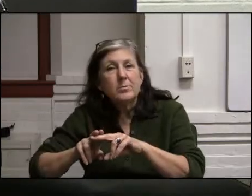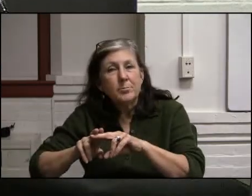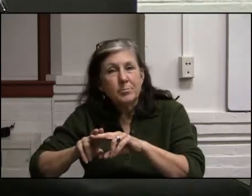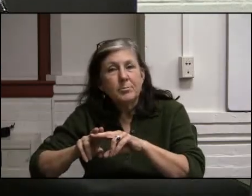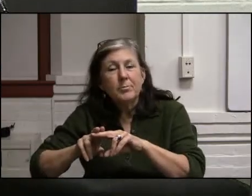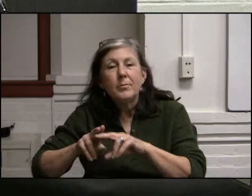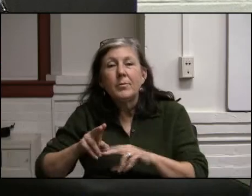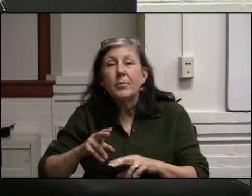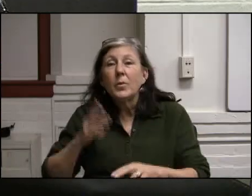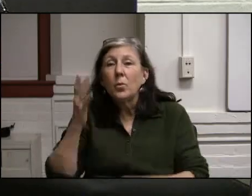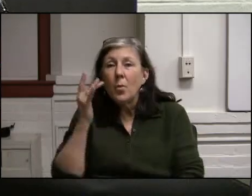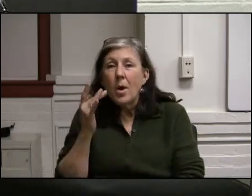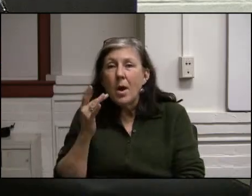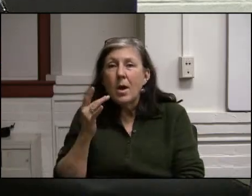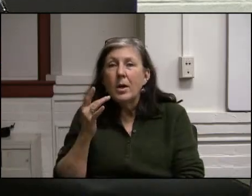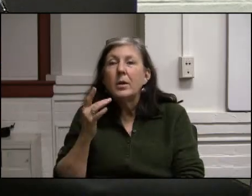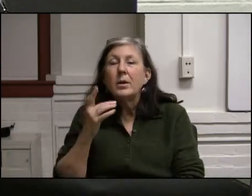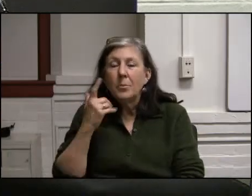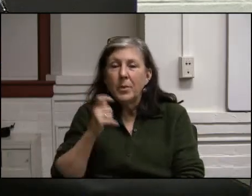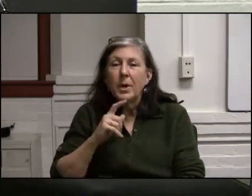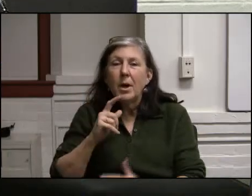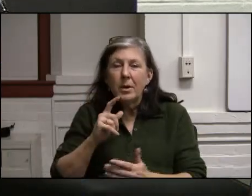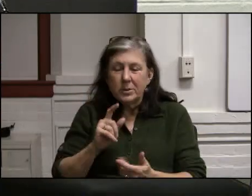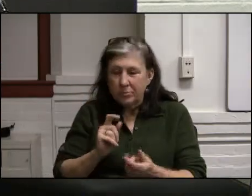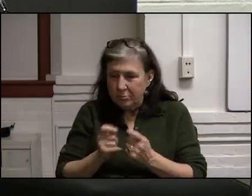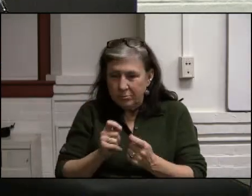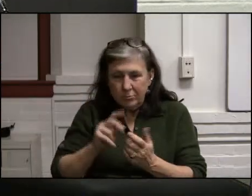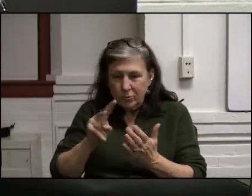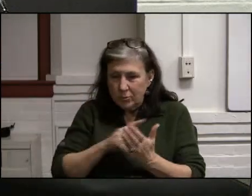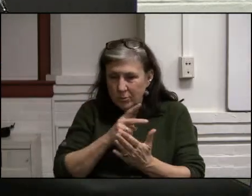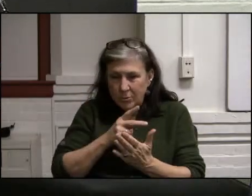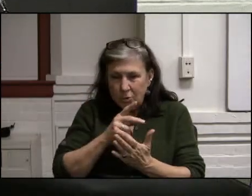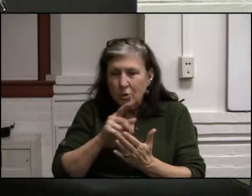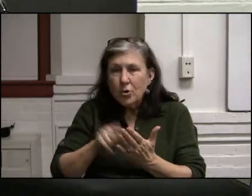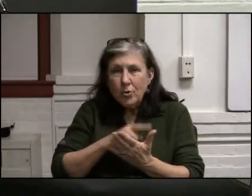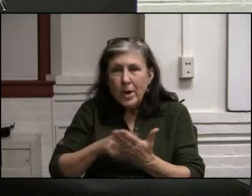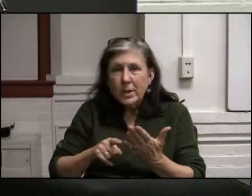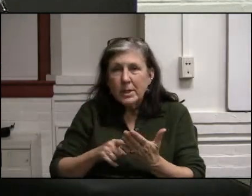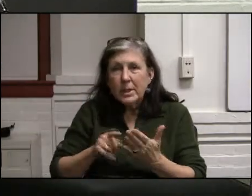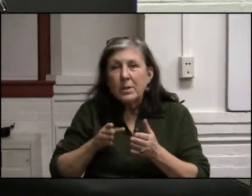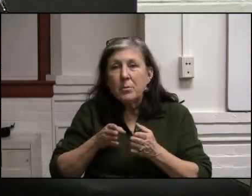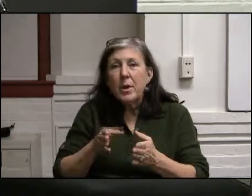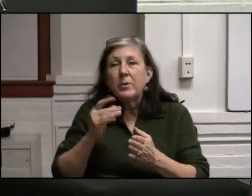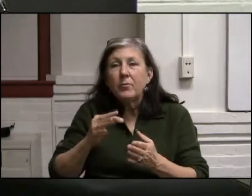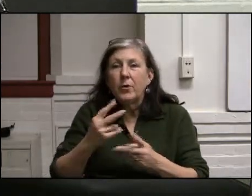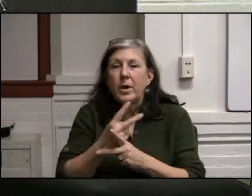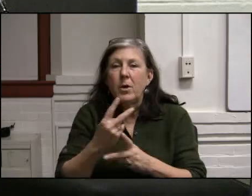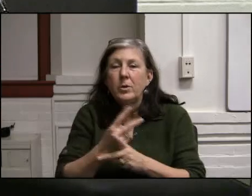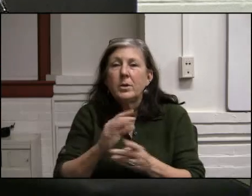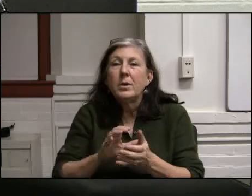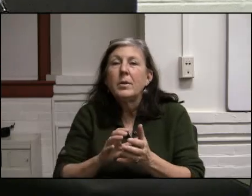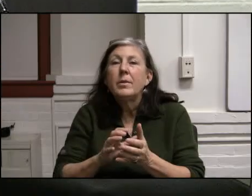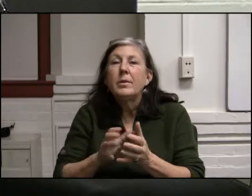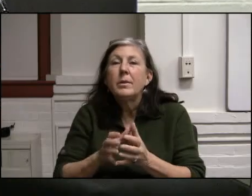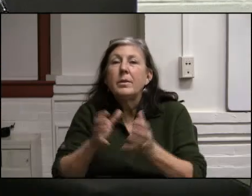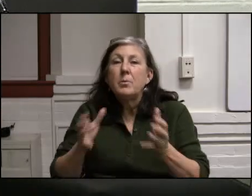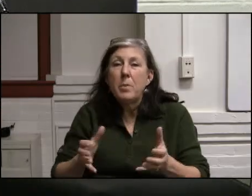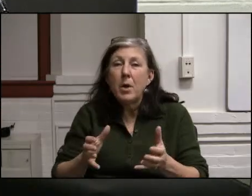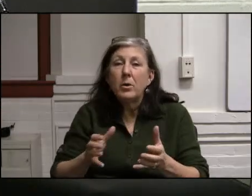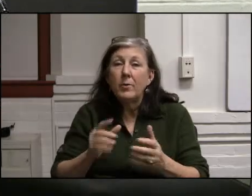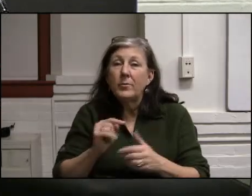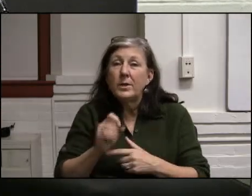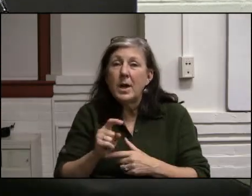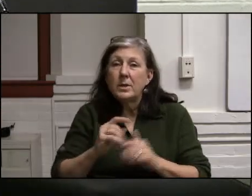This is due to a correction in the methodology of calculating the amount of tax stabilization